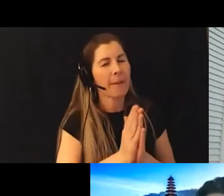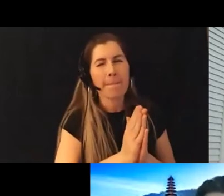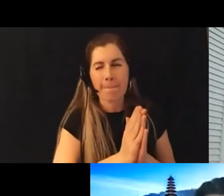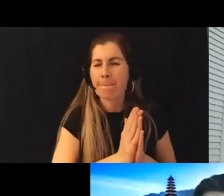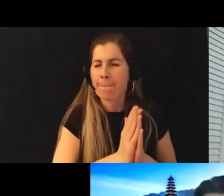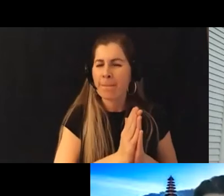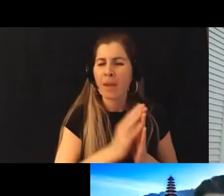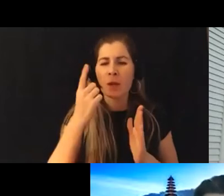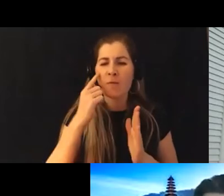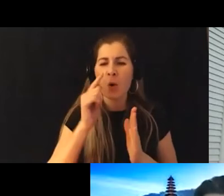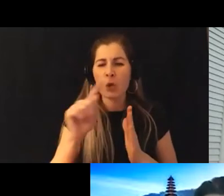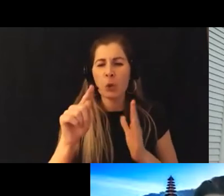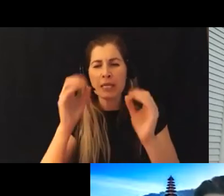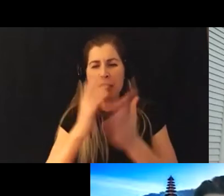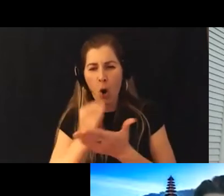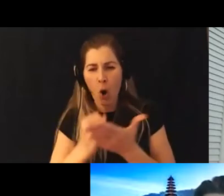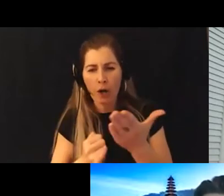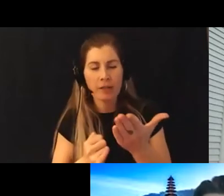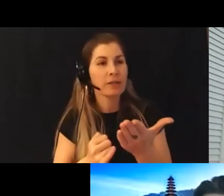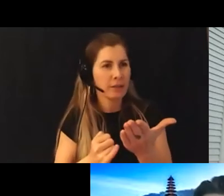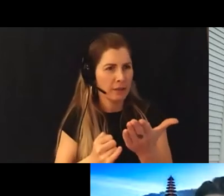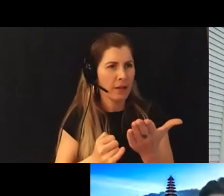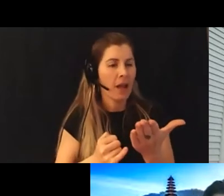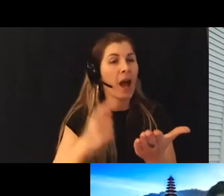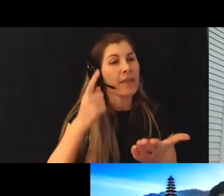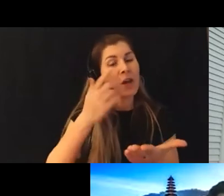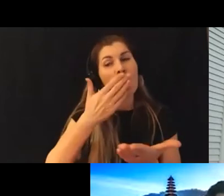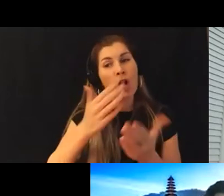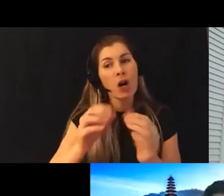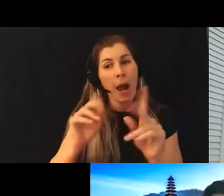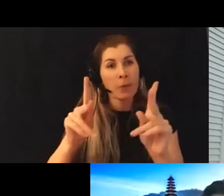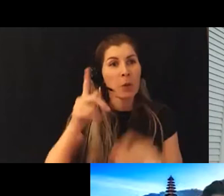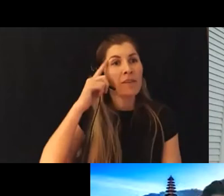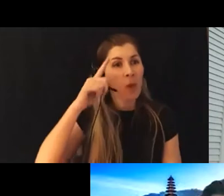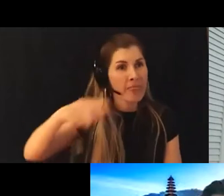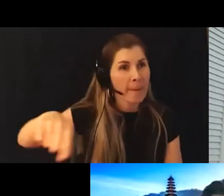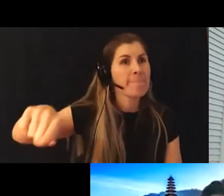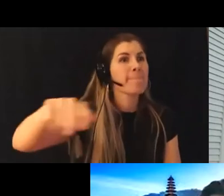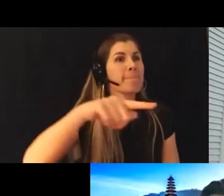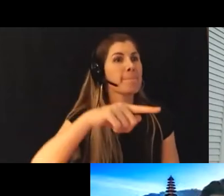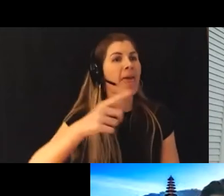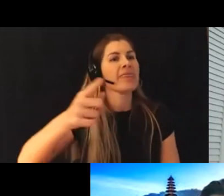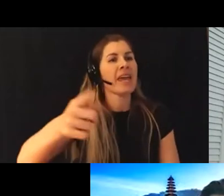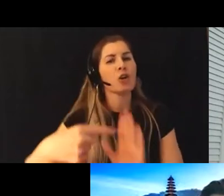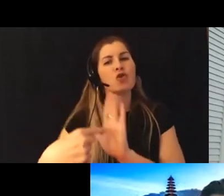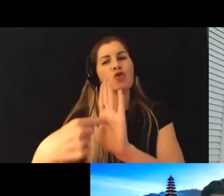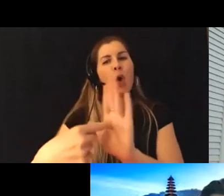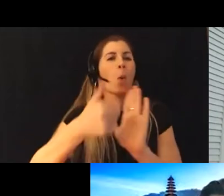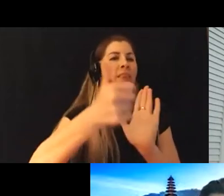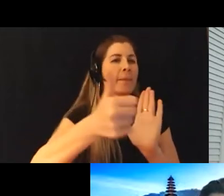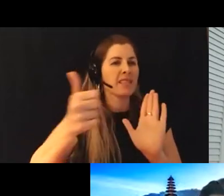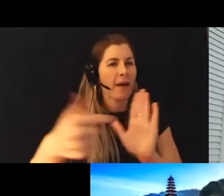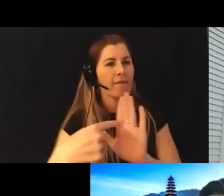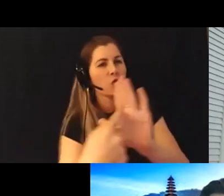teaching artists whose practice already includes some of the things we just mentioned in terms of professional development to market themselves to arts